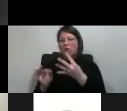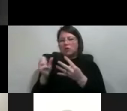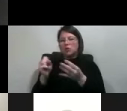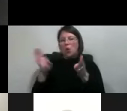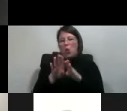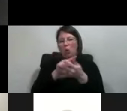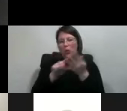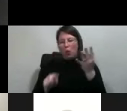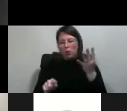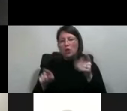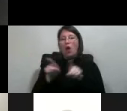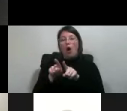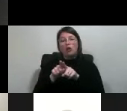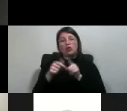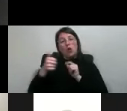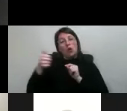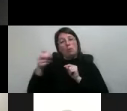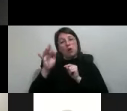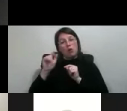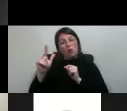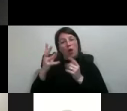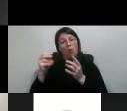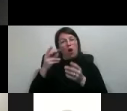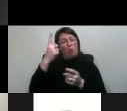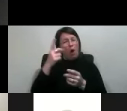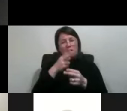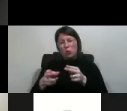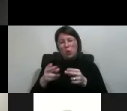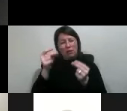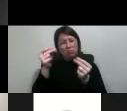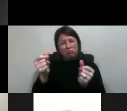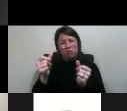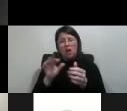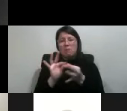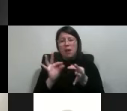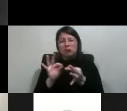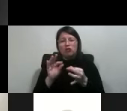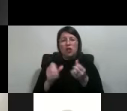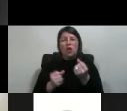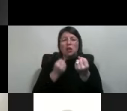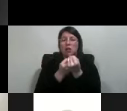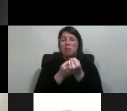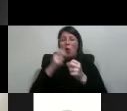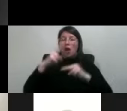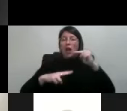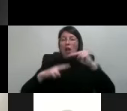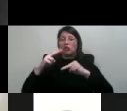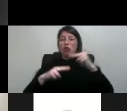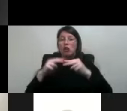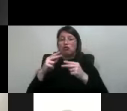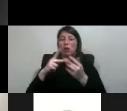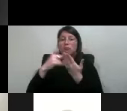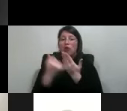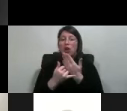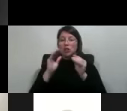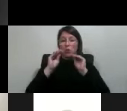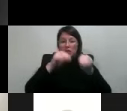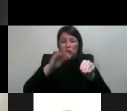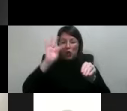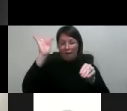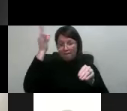Also on the commuter rail line, did want to take 1 second to discuss that in support of a construction project to install federally mandated